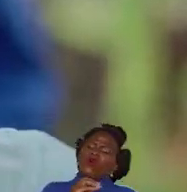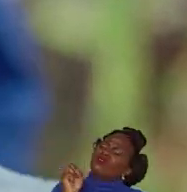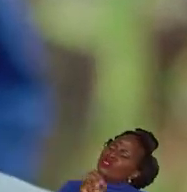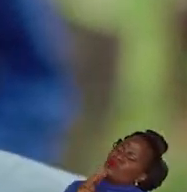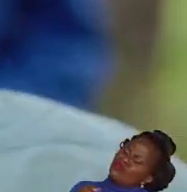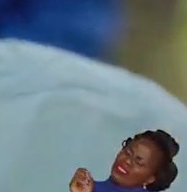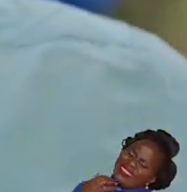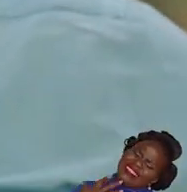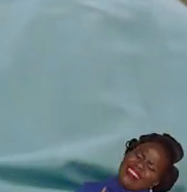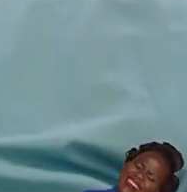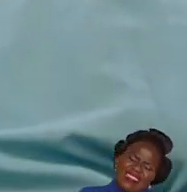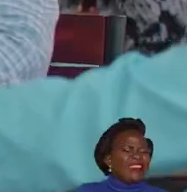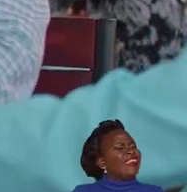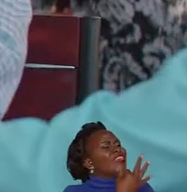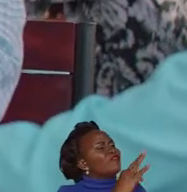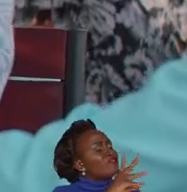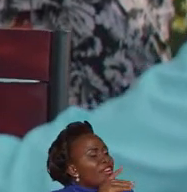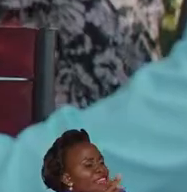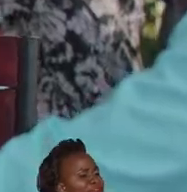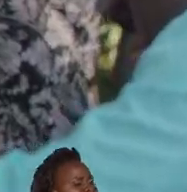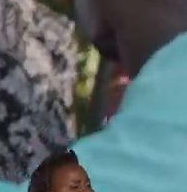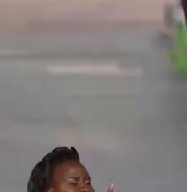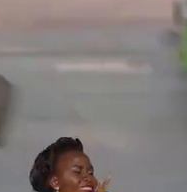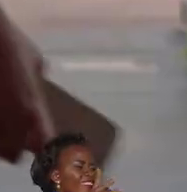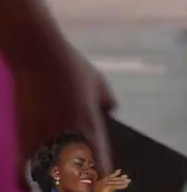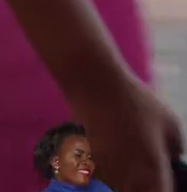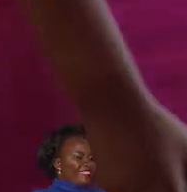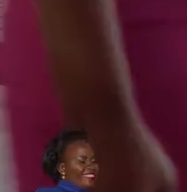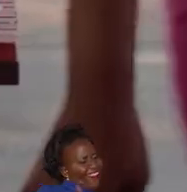Fred! Osmosis. Freddy!